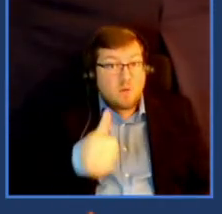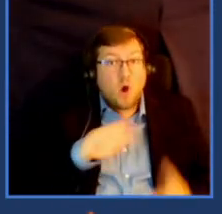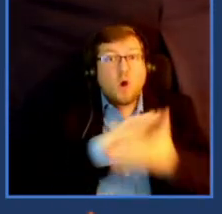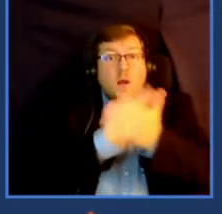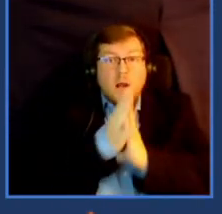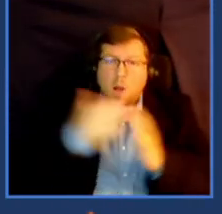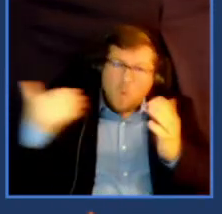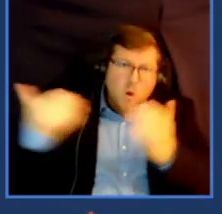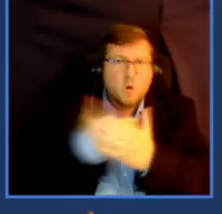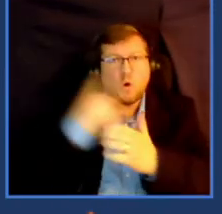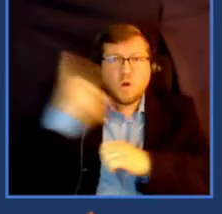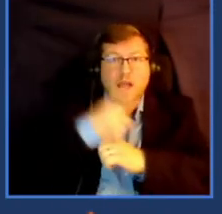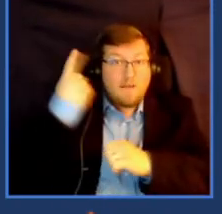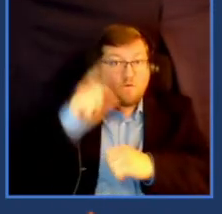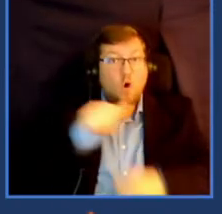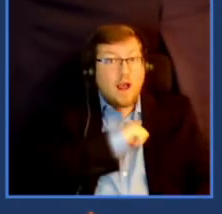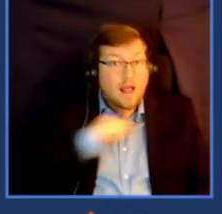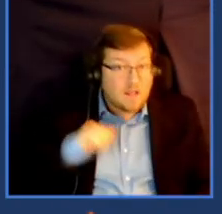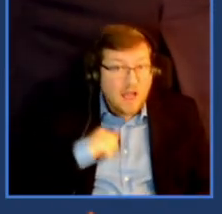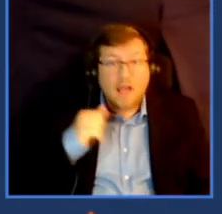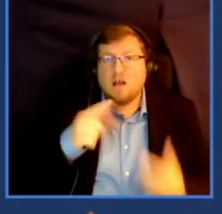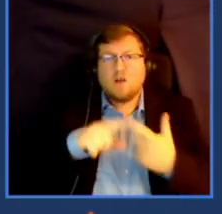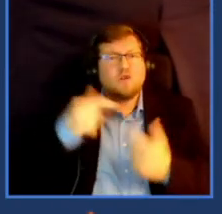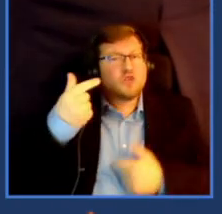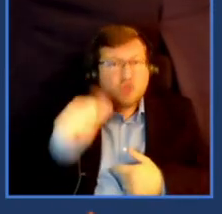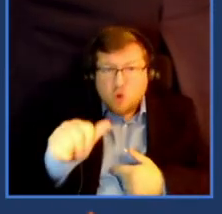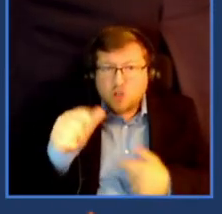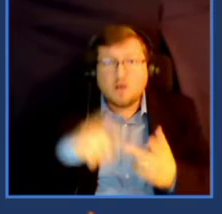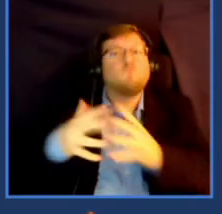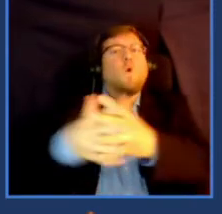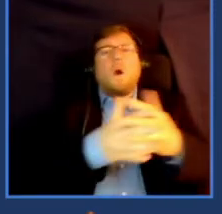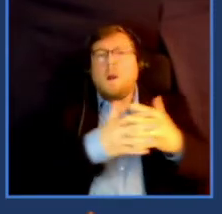for Atlanta, for Georgia, and for America.